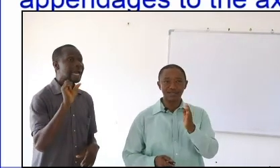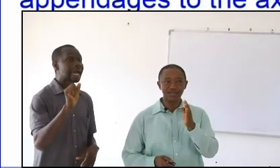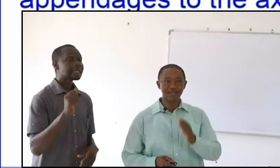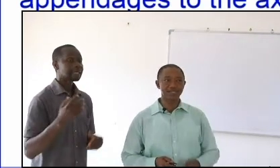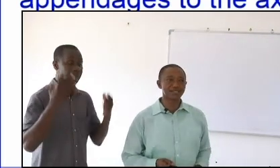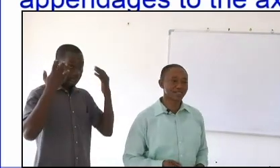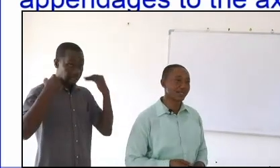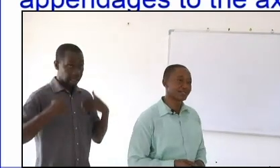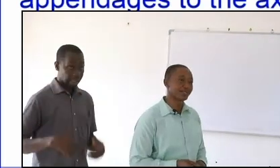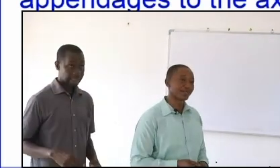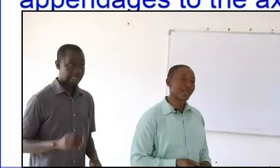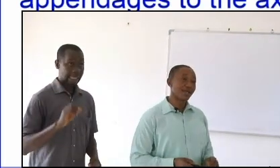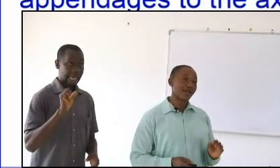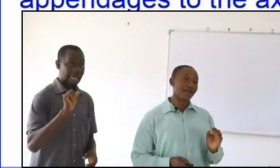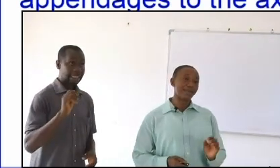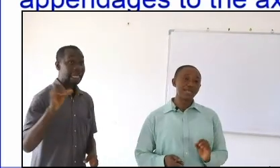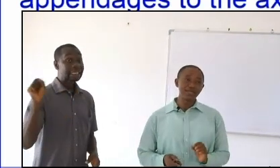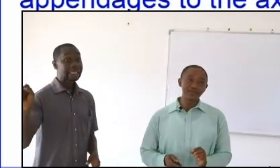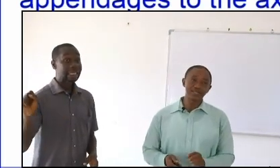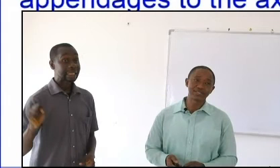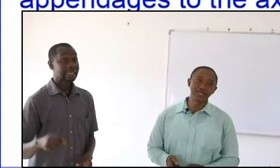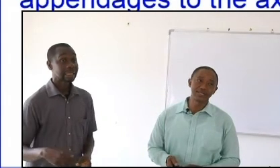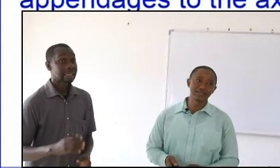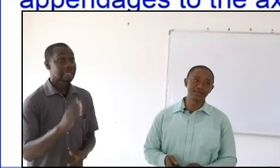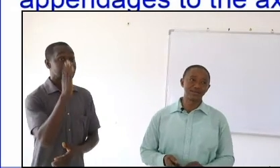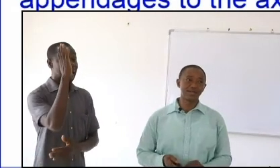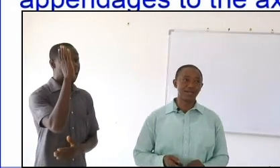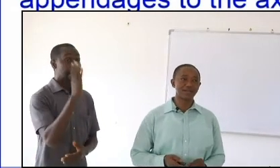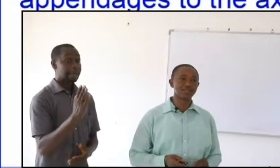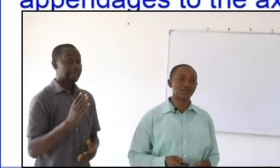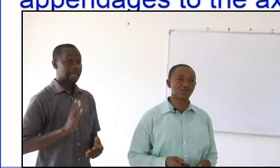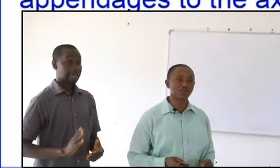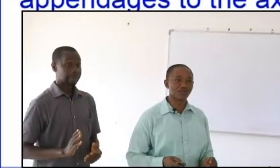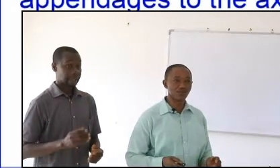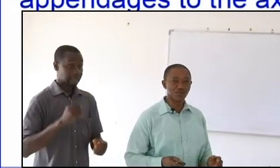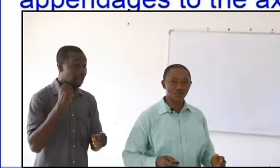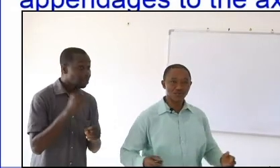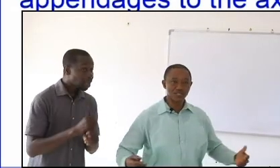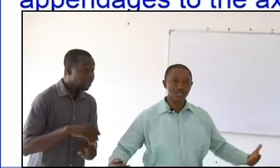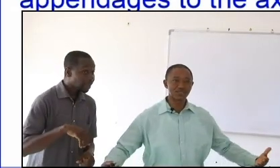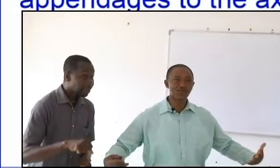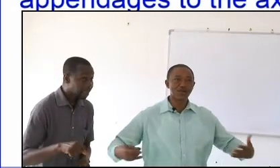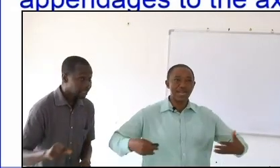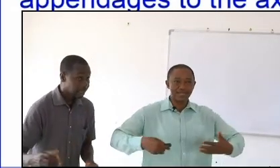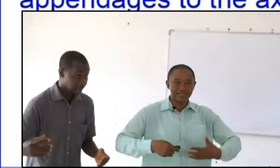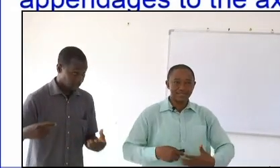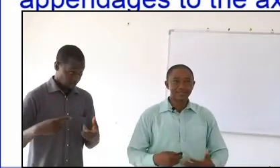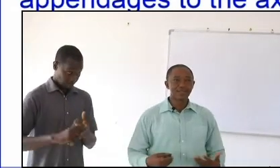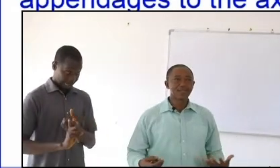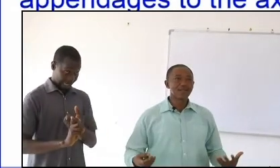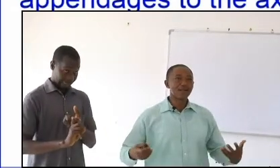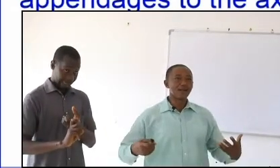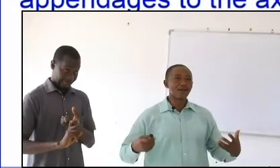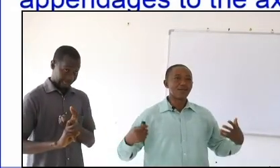the axial skeleton. And the appendicular skeleton, on the other hand, is made up of the bones that